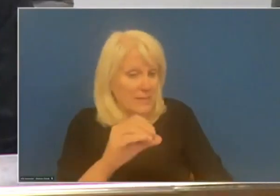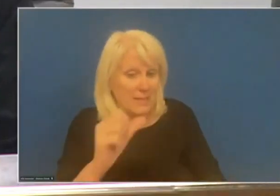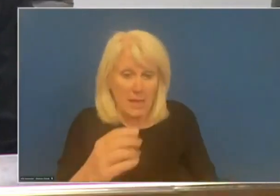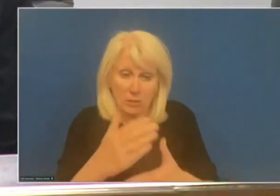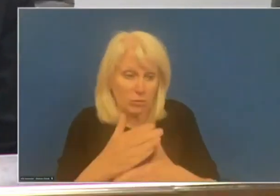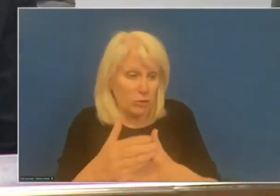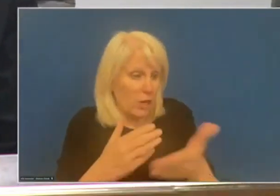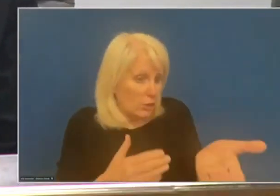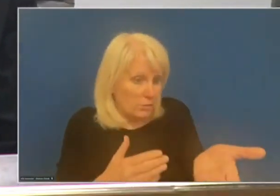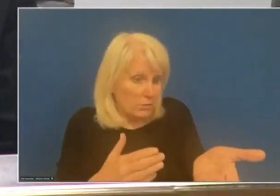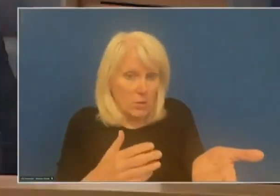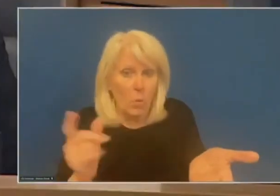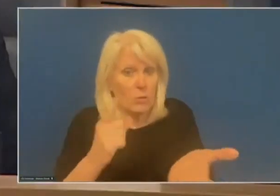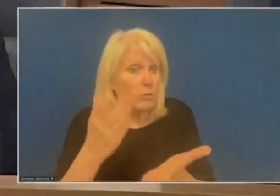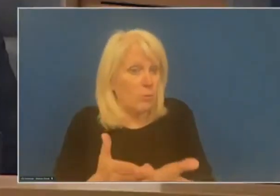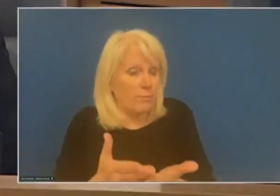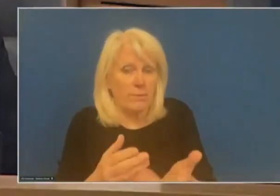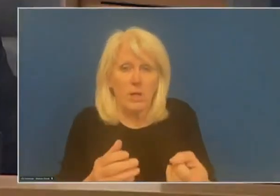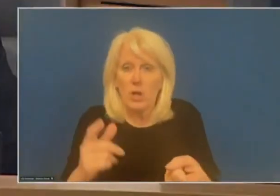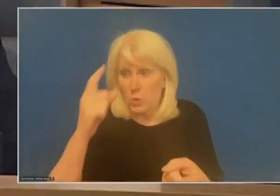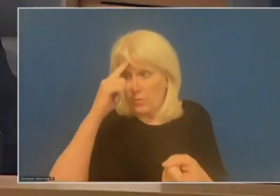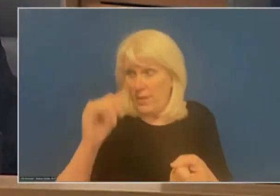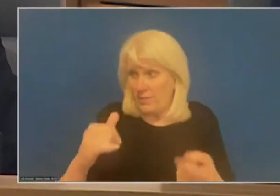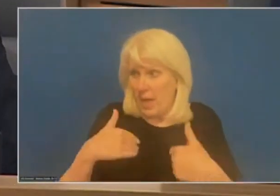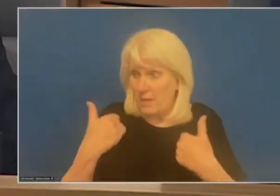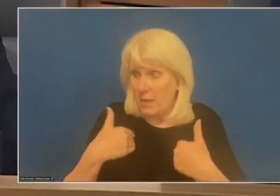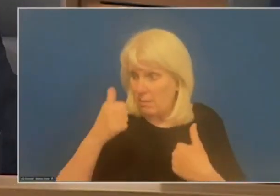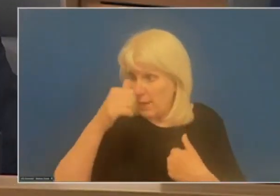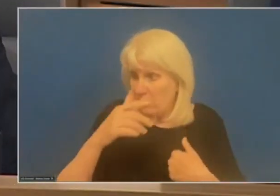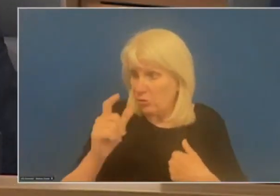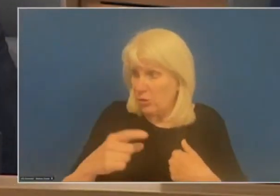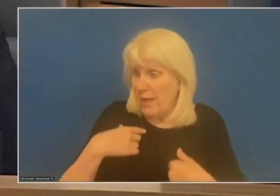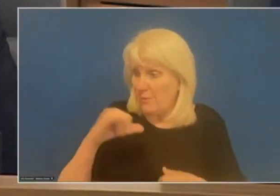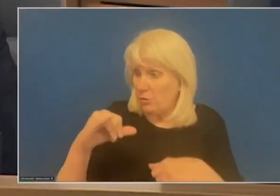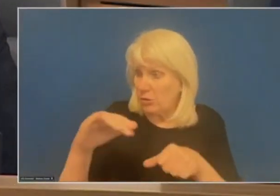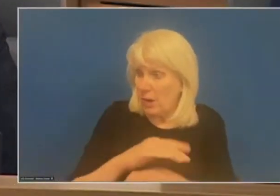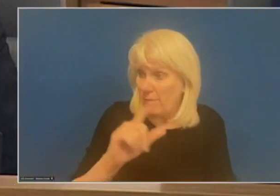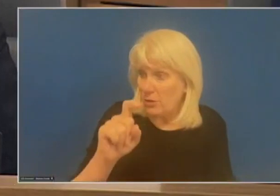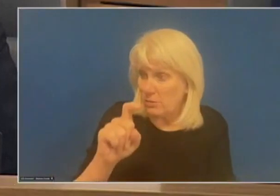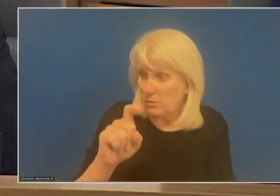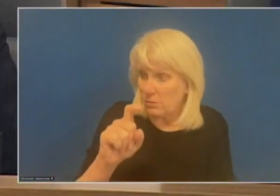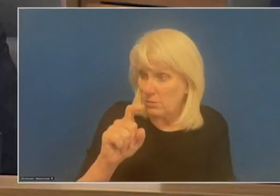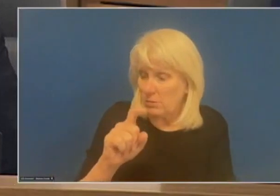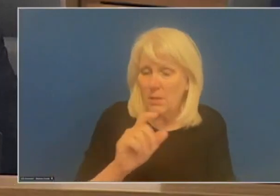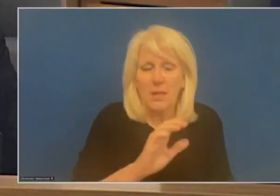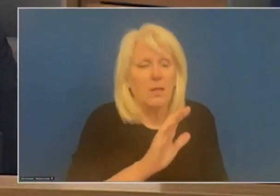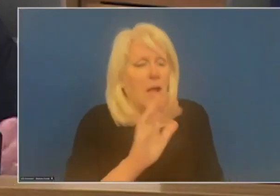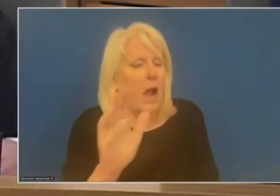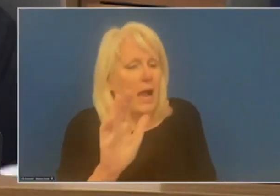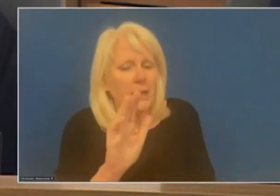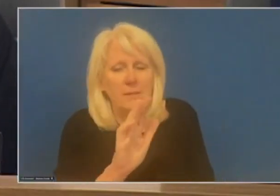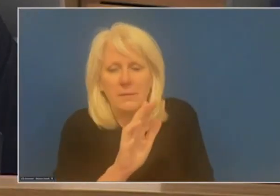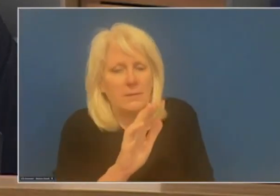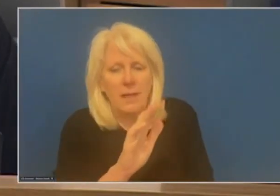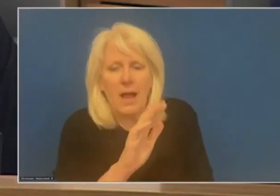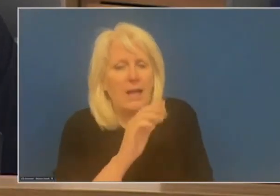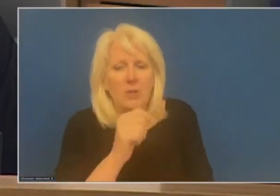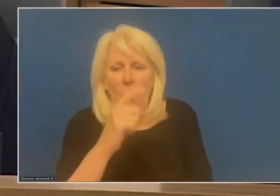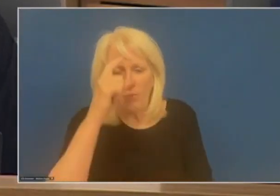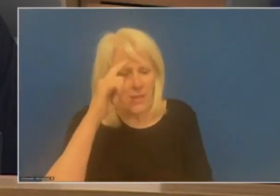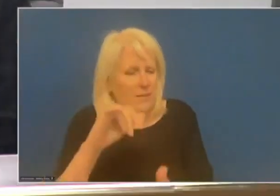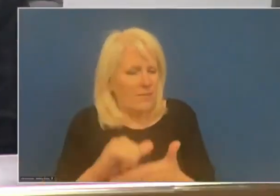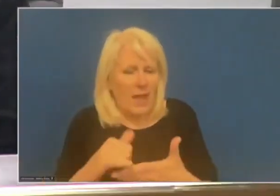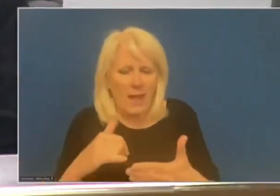think that young man should have had insurance coverage if it paid for him to put him in? I think that should they that be child, taken that out? young